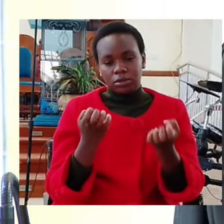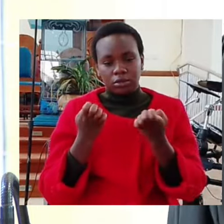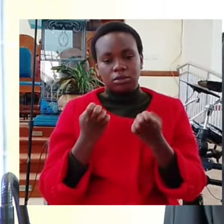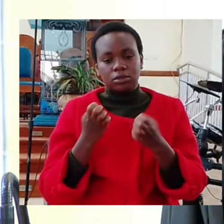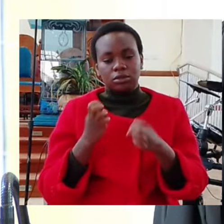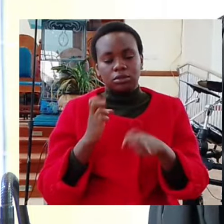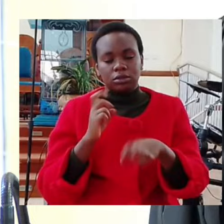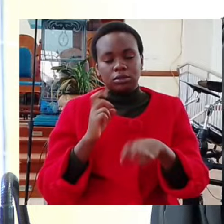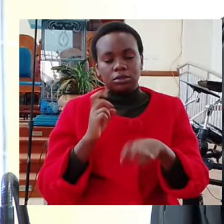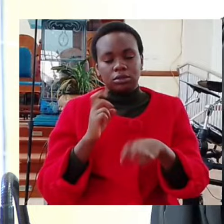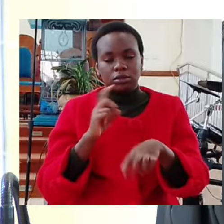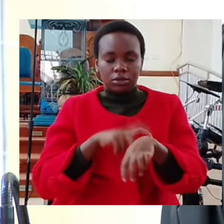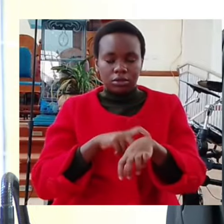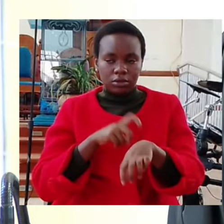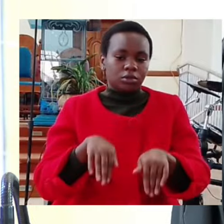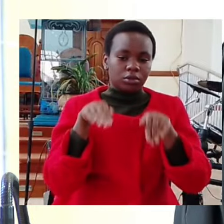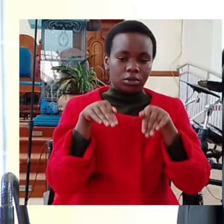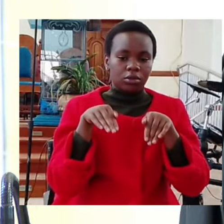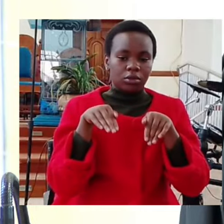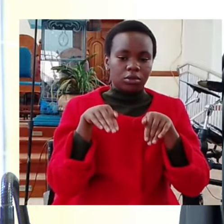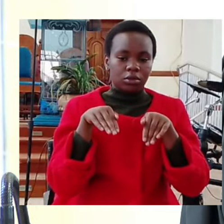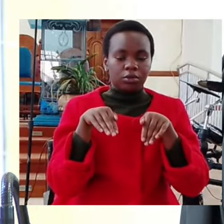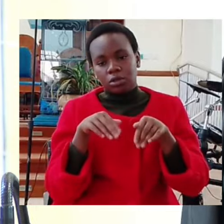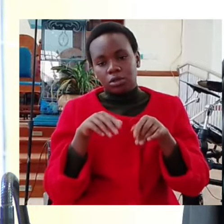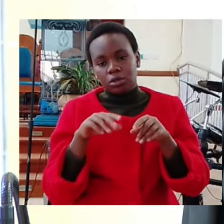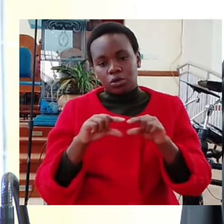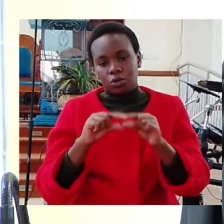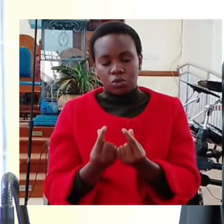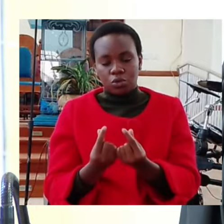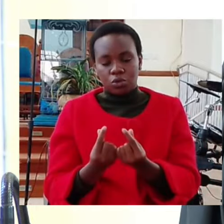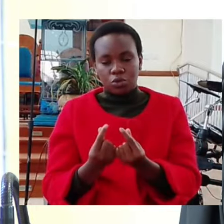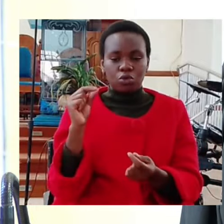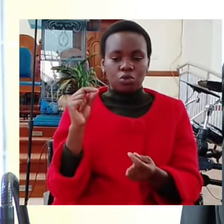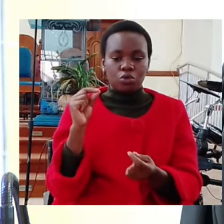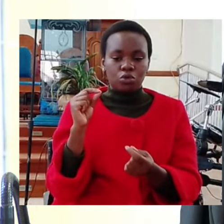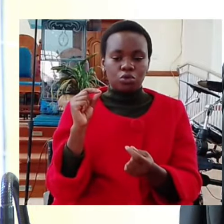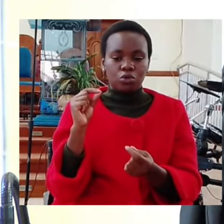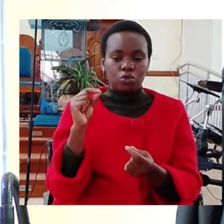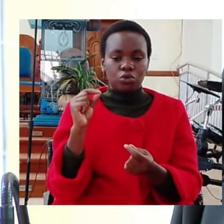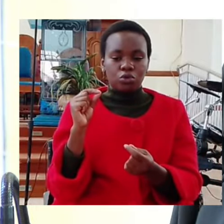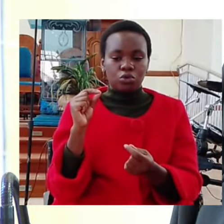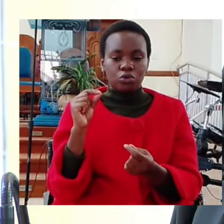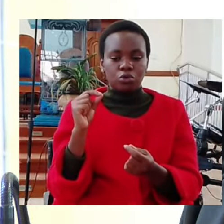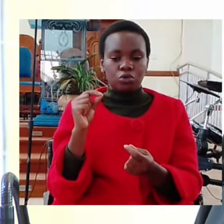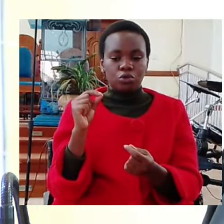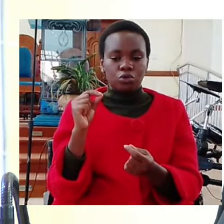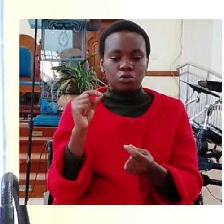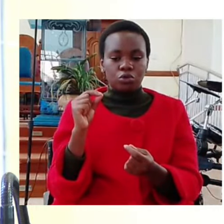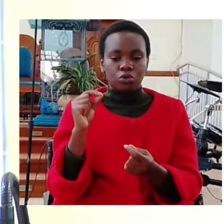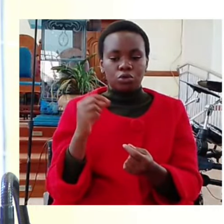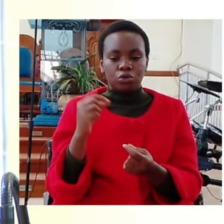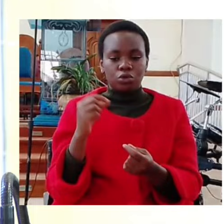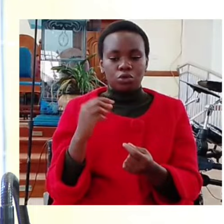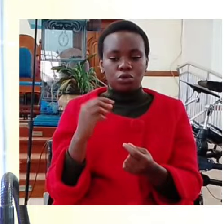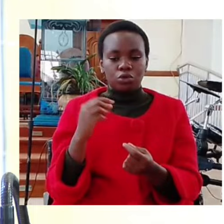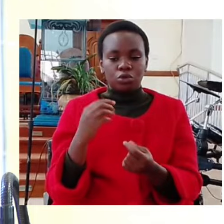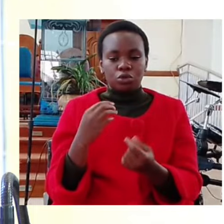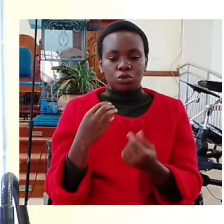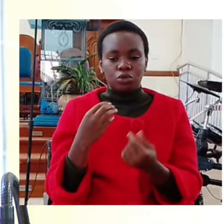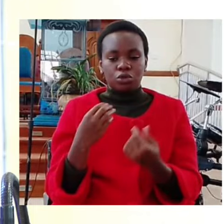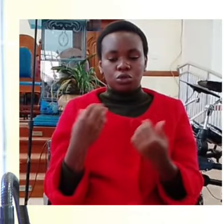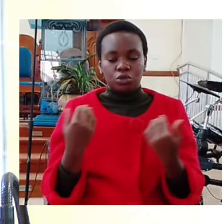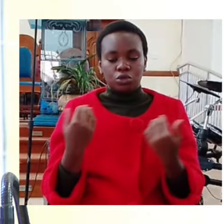Togweterera muthenya wa ingeti aria gikundi kyanyu guthie children's home mugathie. You can go even as an